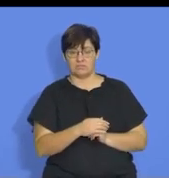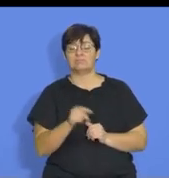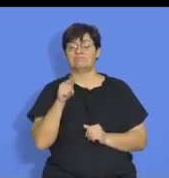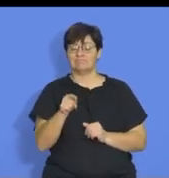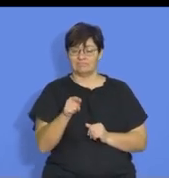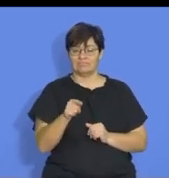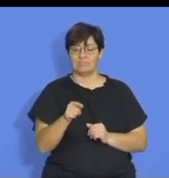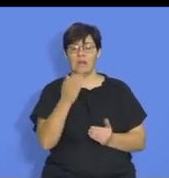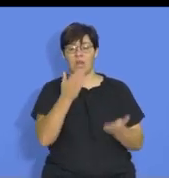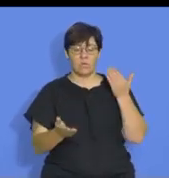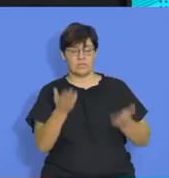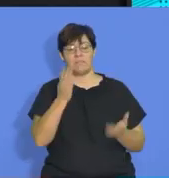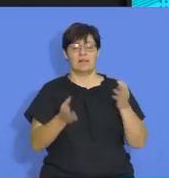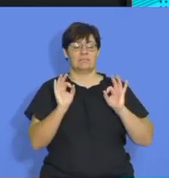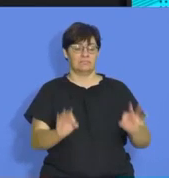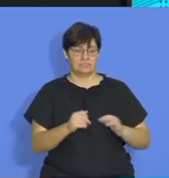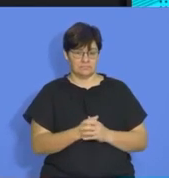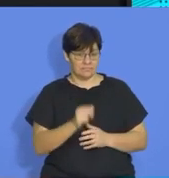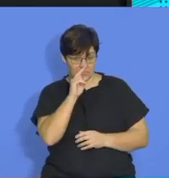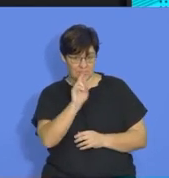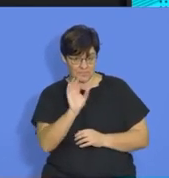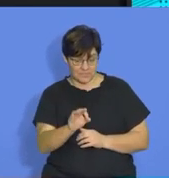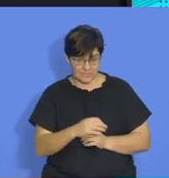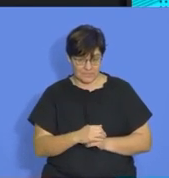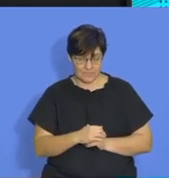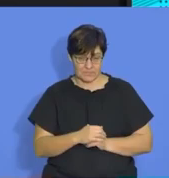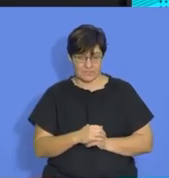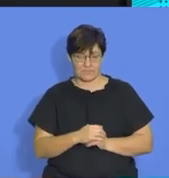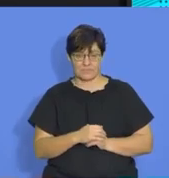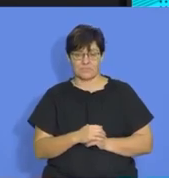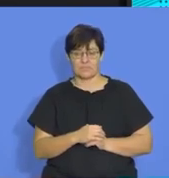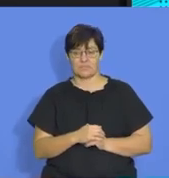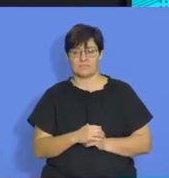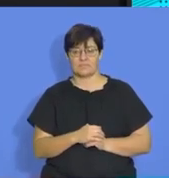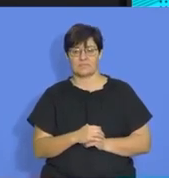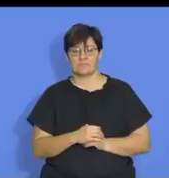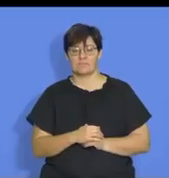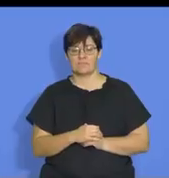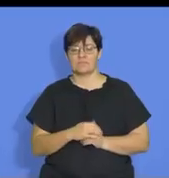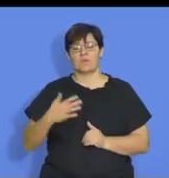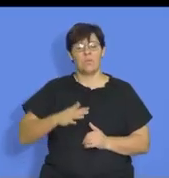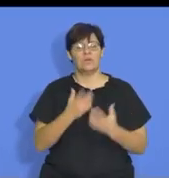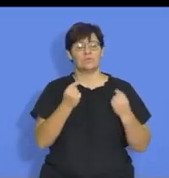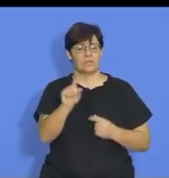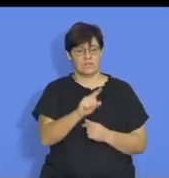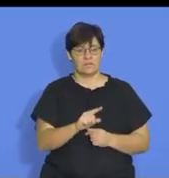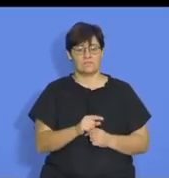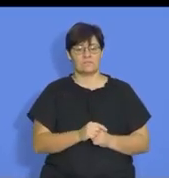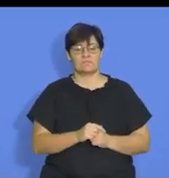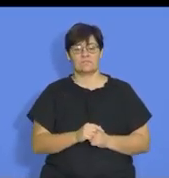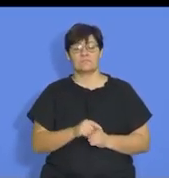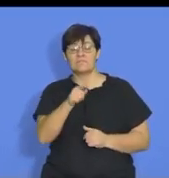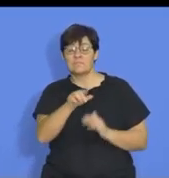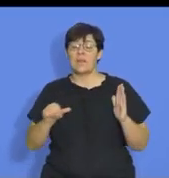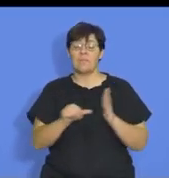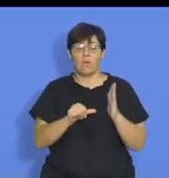sign, this equation is balancing. Can you all see that? Okay. Right, now what I want to do, guys, because